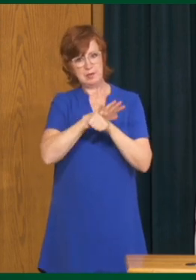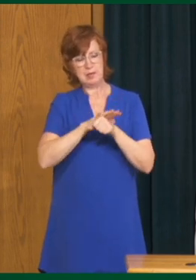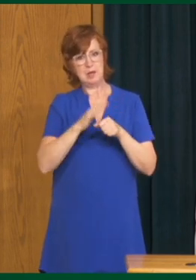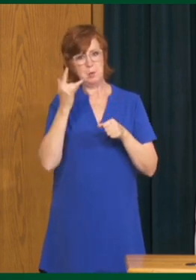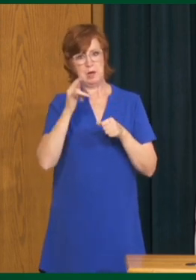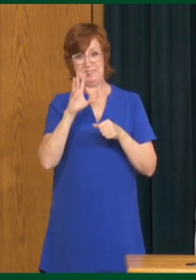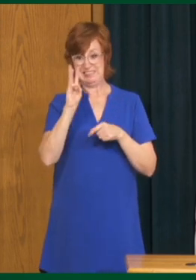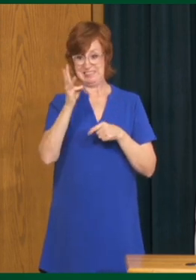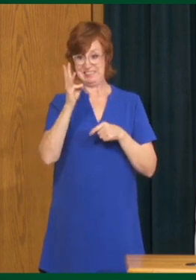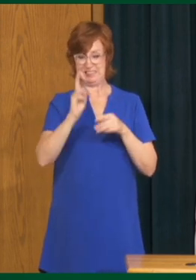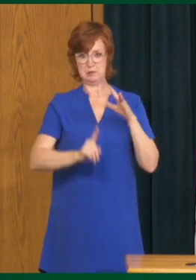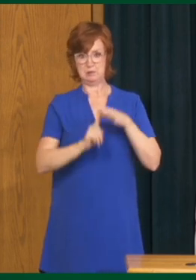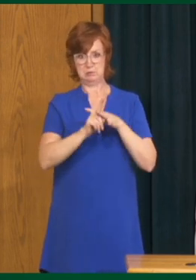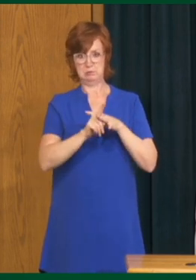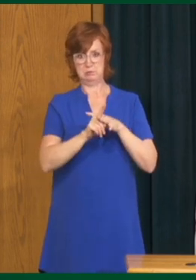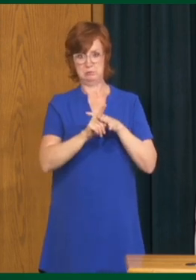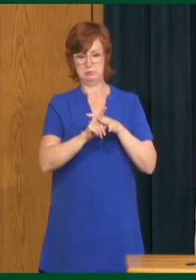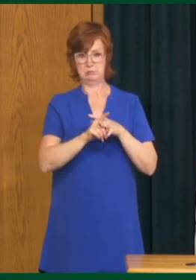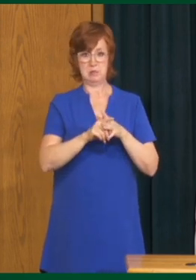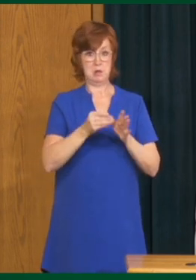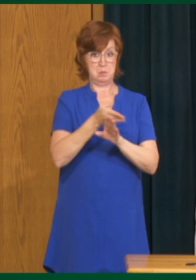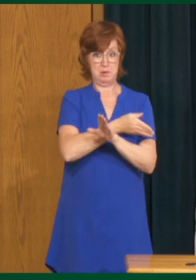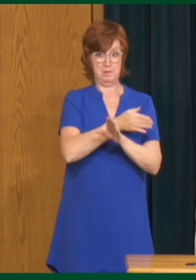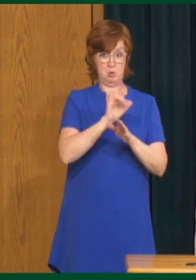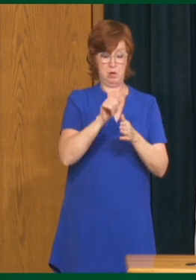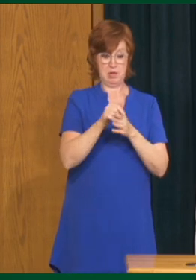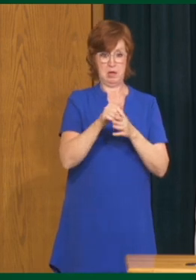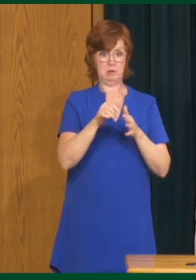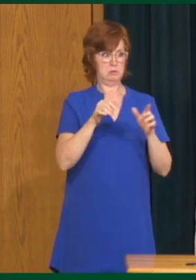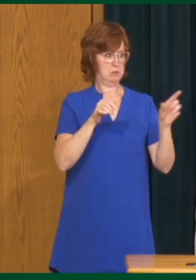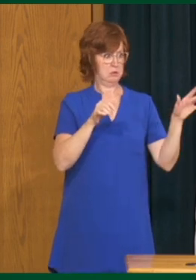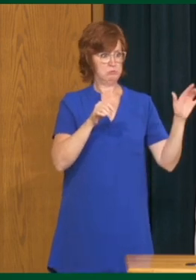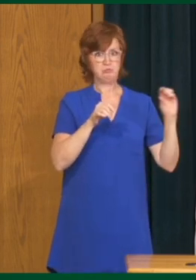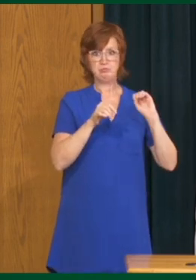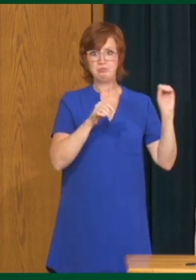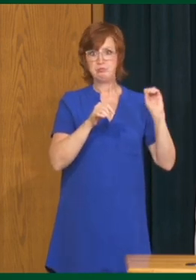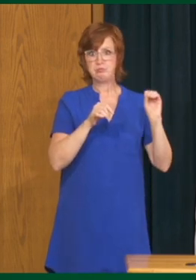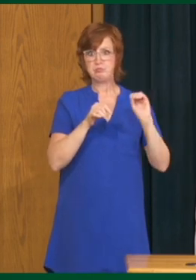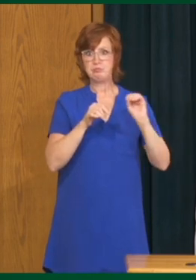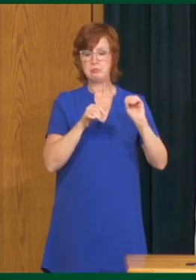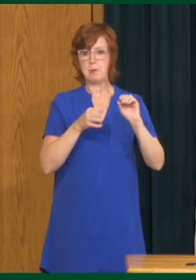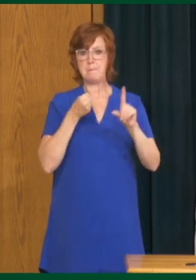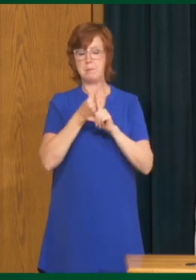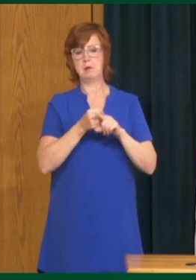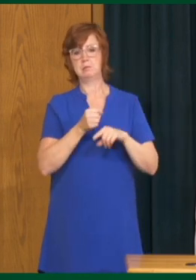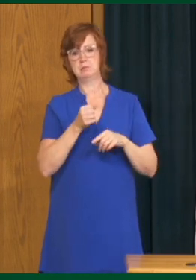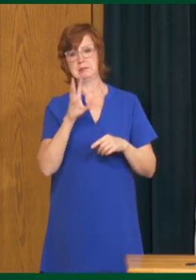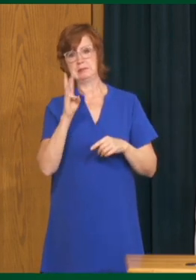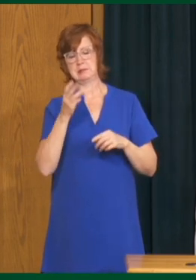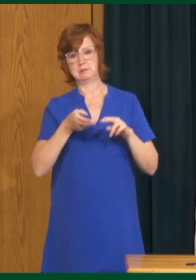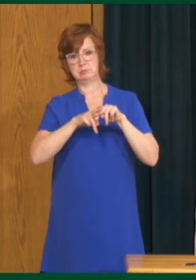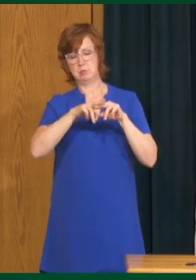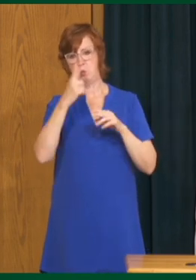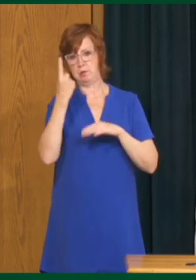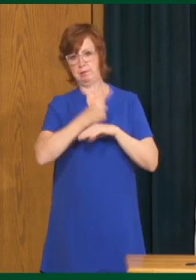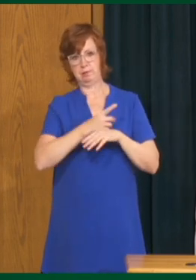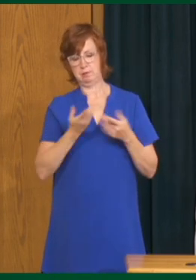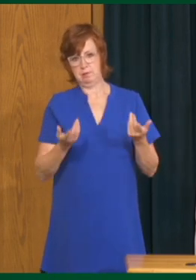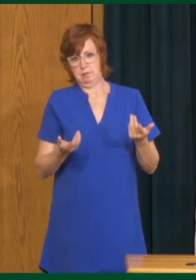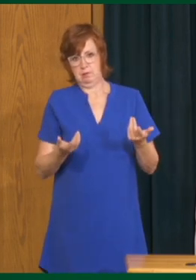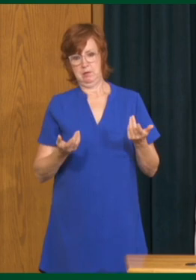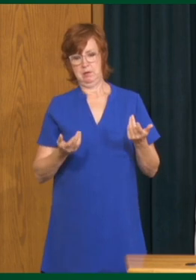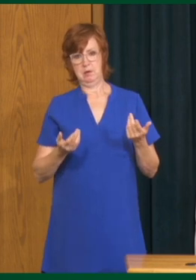weeks of no cases, and in fact, those 6 cases were hospitalized, so slightly different reason for caution in the PA